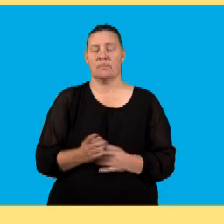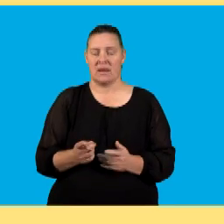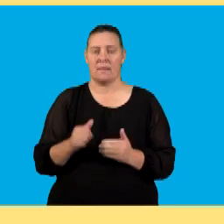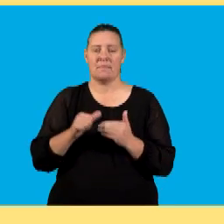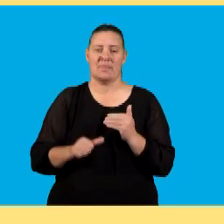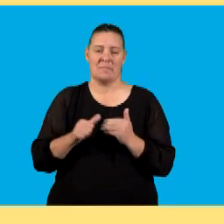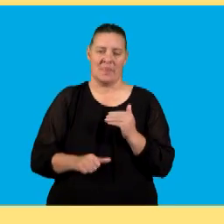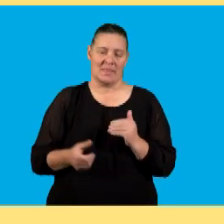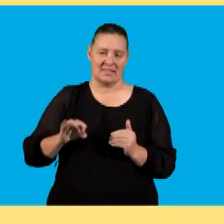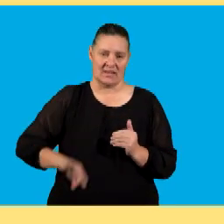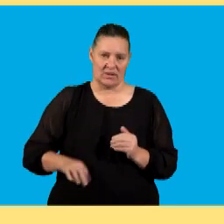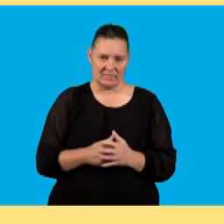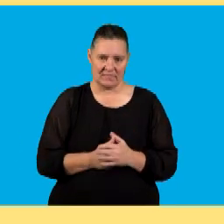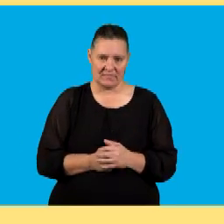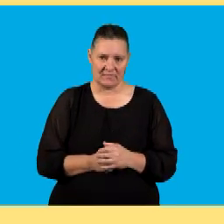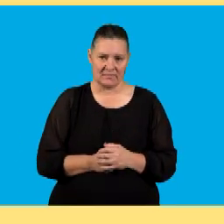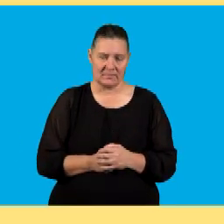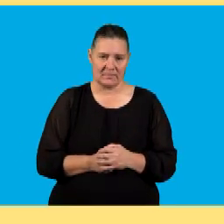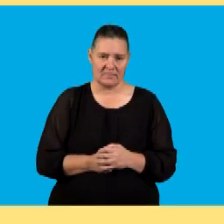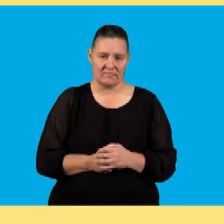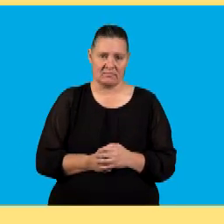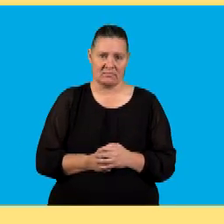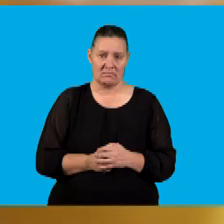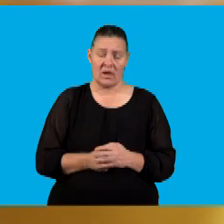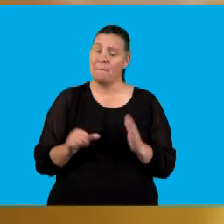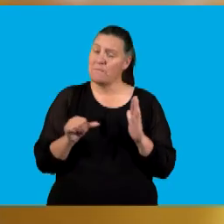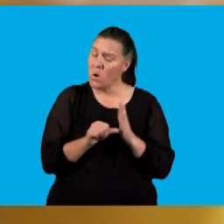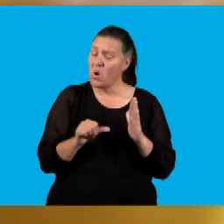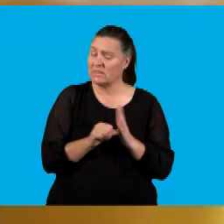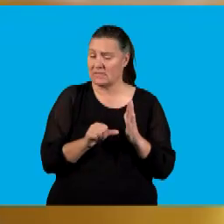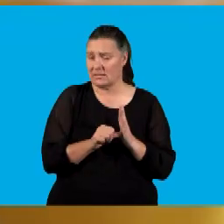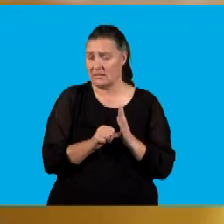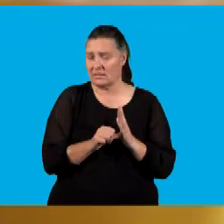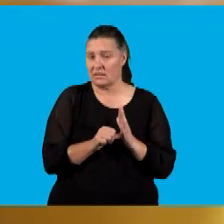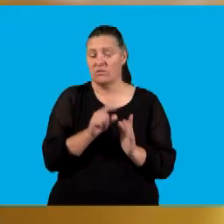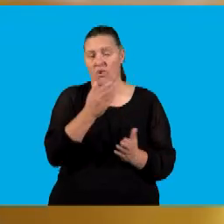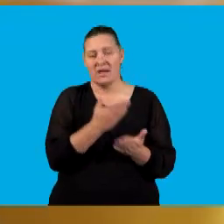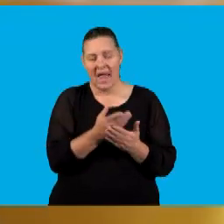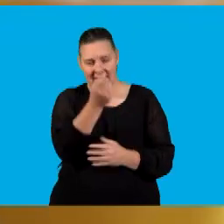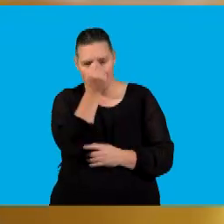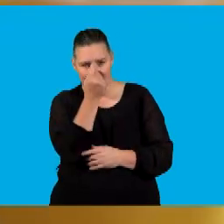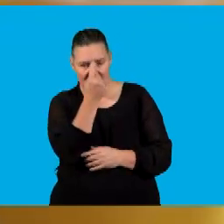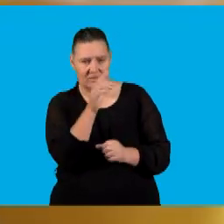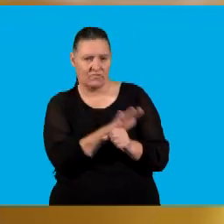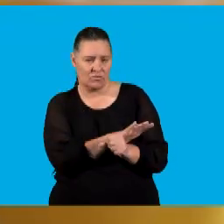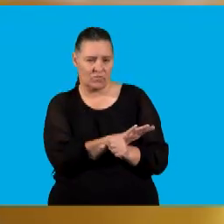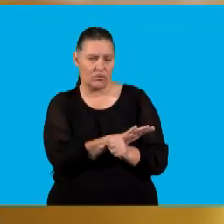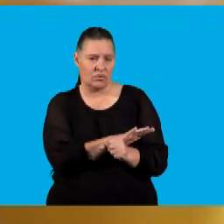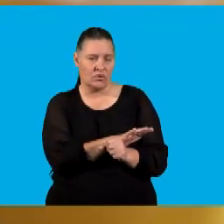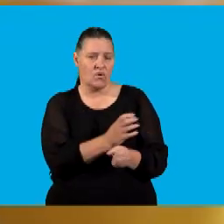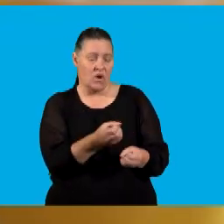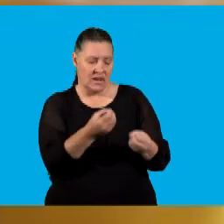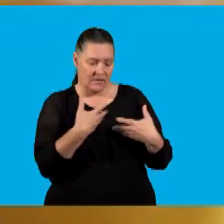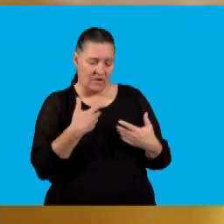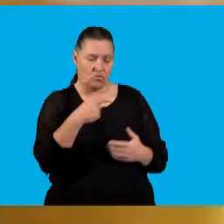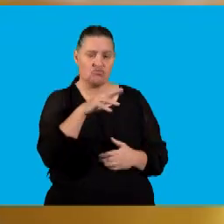4,742. That forms your net salary. It is very important that you are able to understand